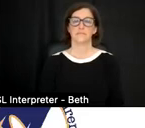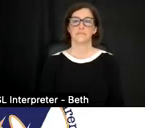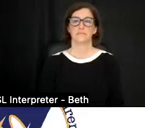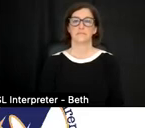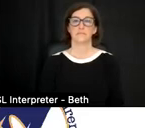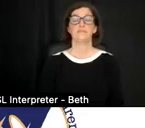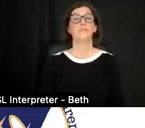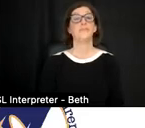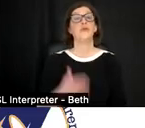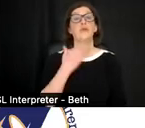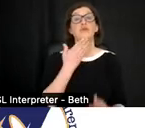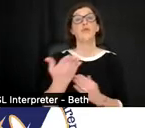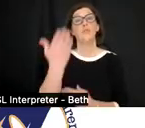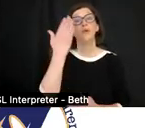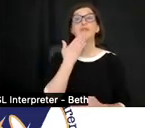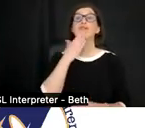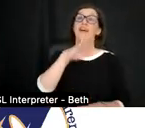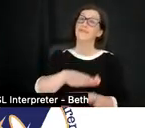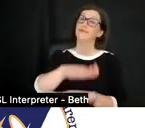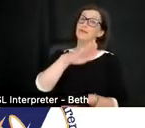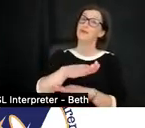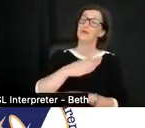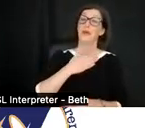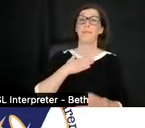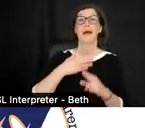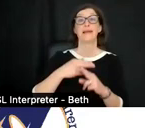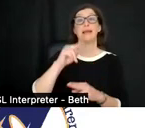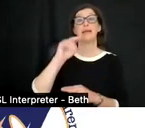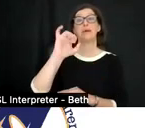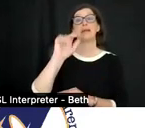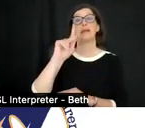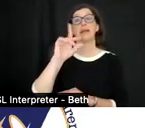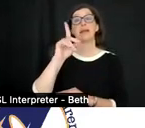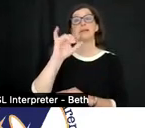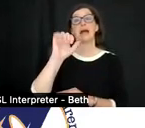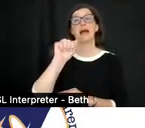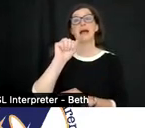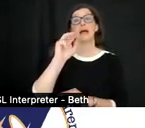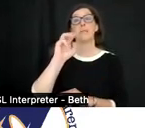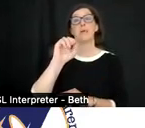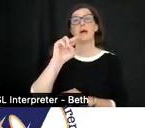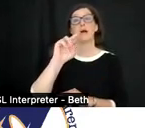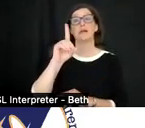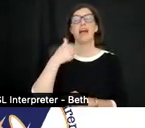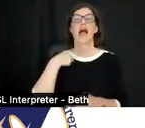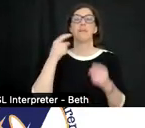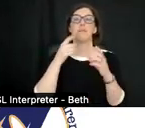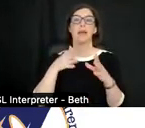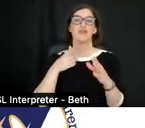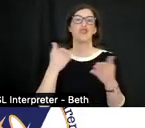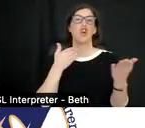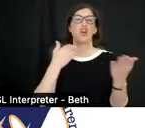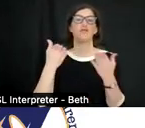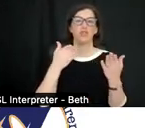So good morning, good afternoon, everybody. My name is Nick Diamond. I'm the manager of editorial services at Elizabeth